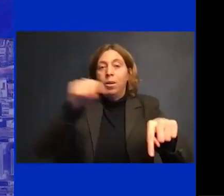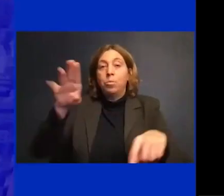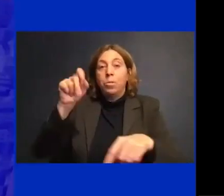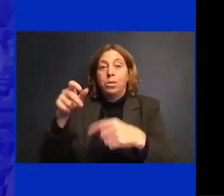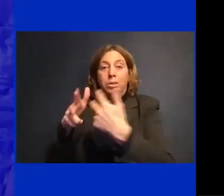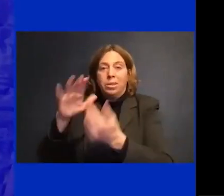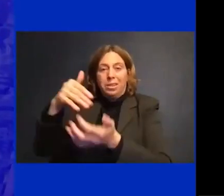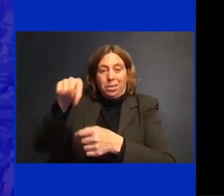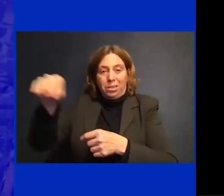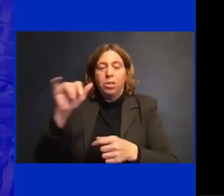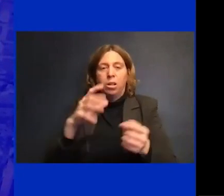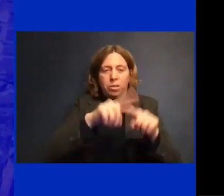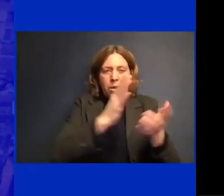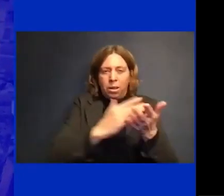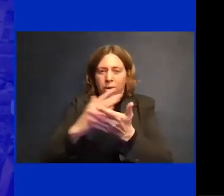Project components.